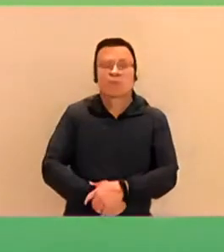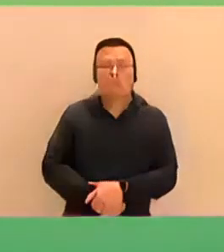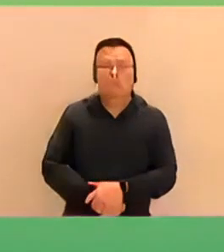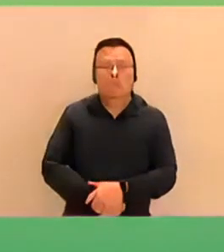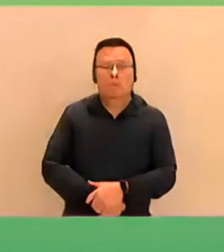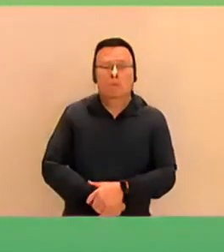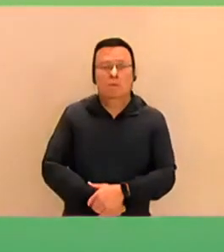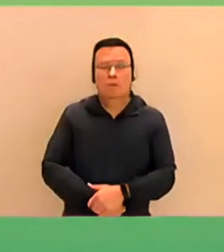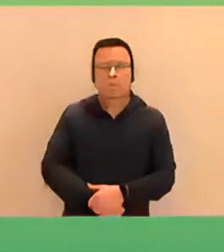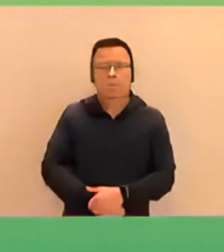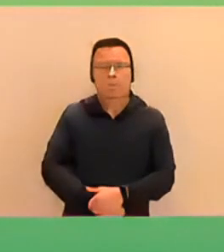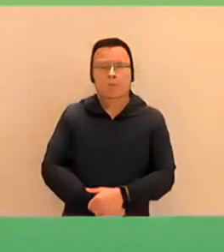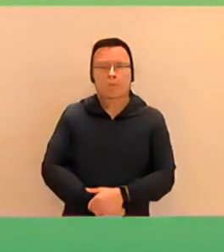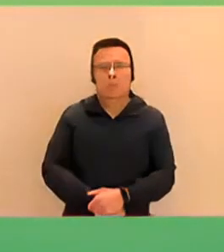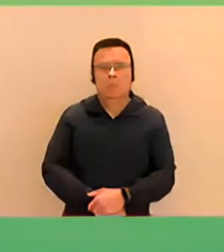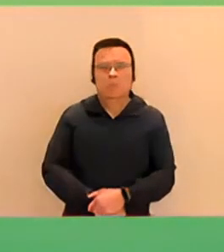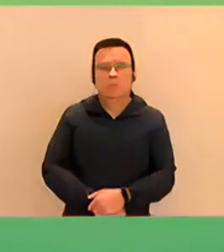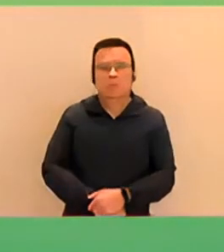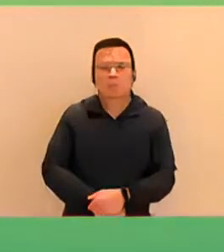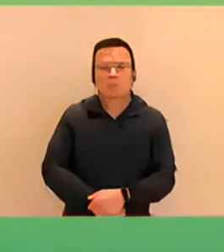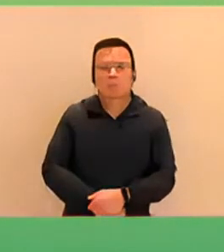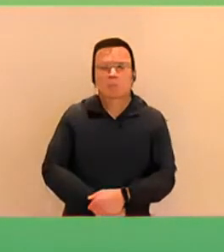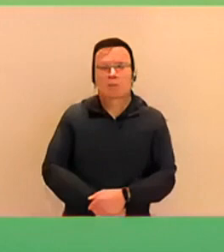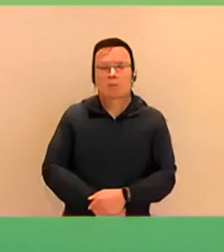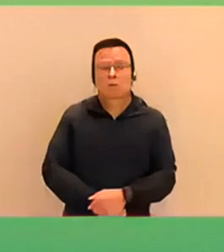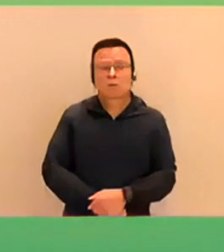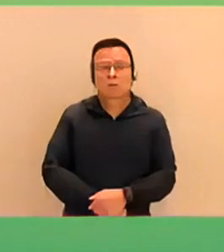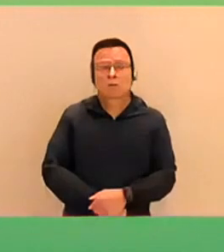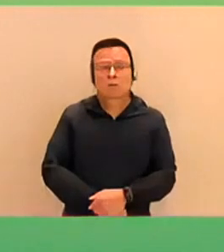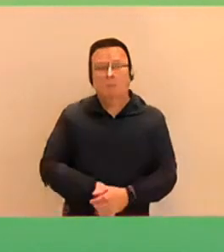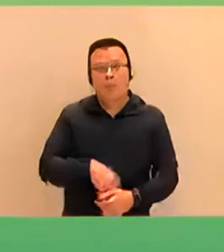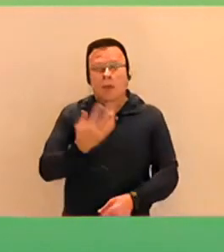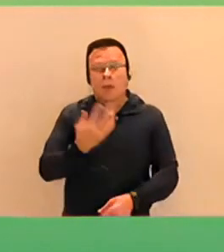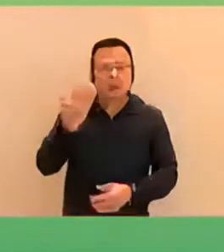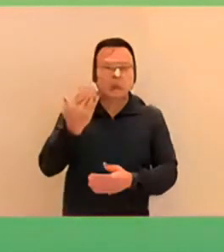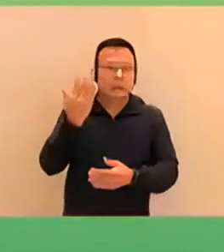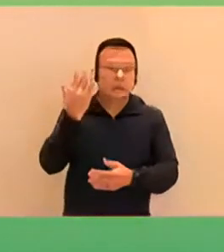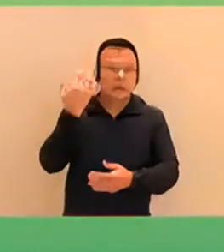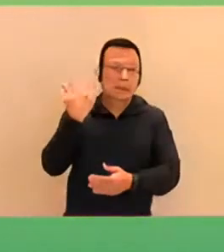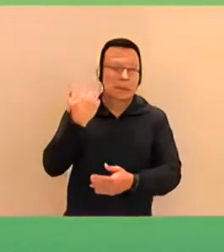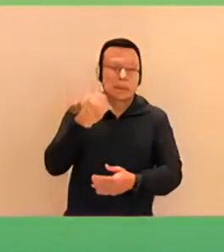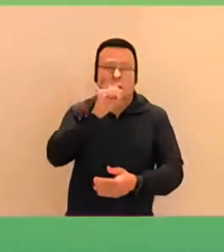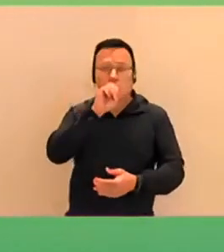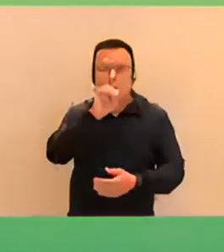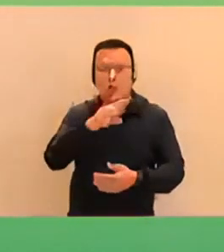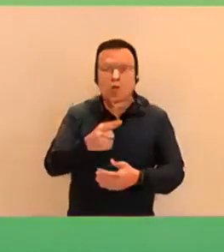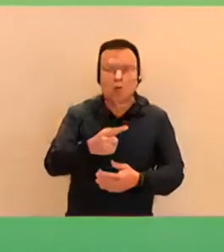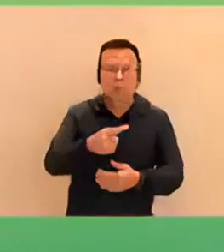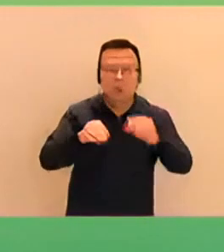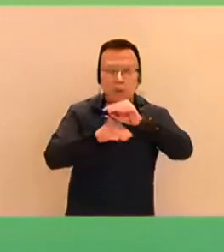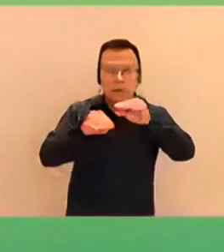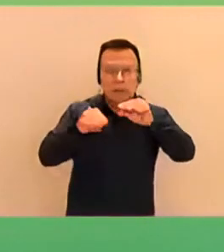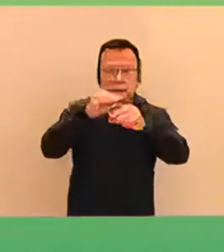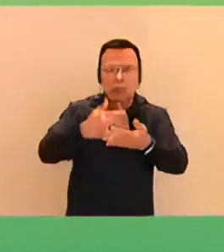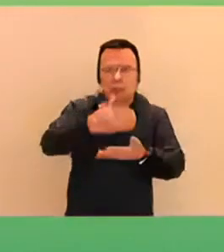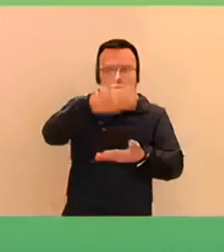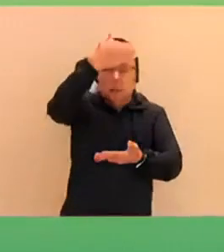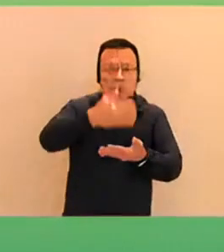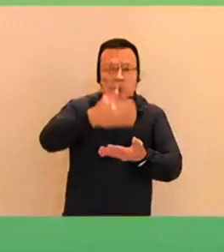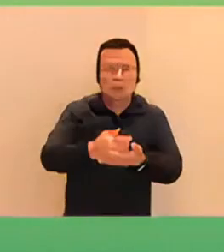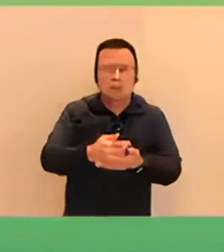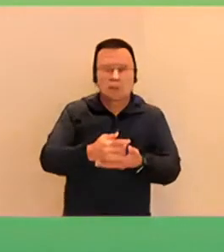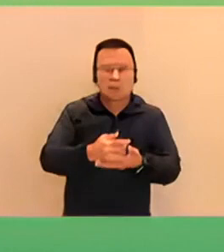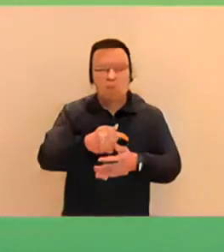on. That before, if we talk about the building, we check, we have a checklist, what kind of technology, what kind of a